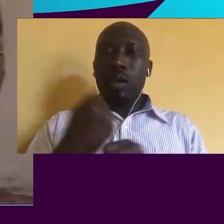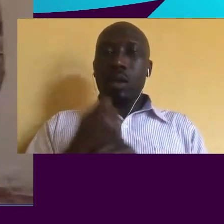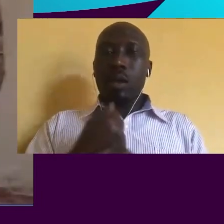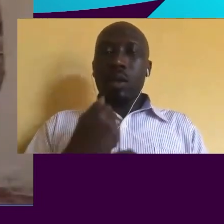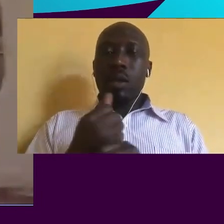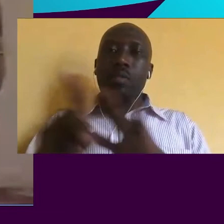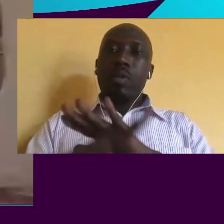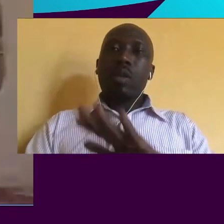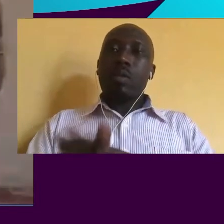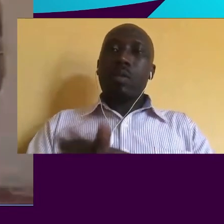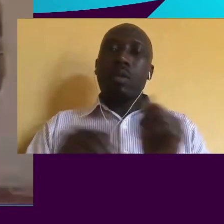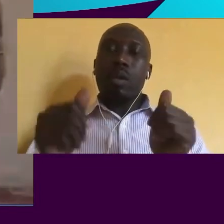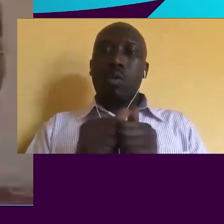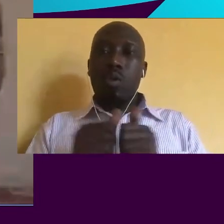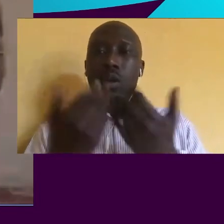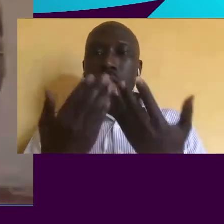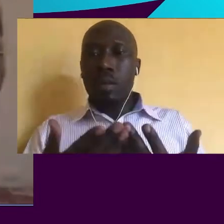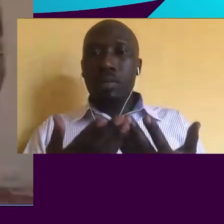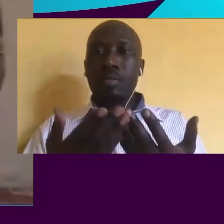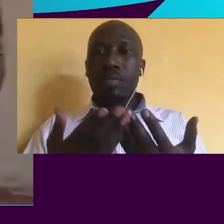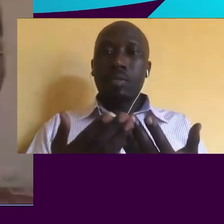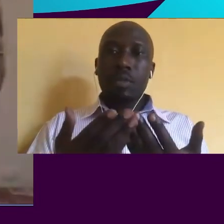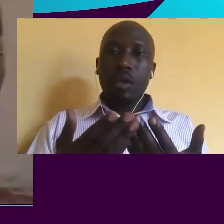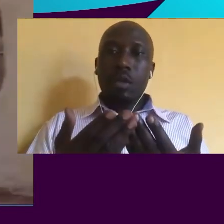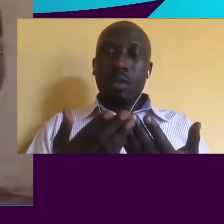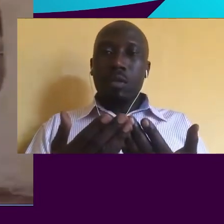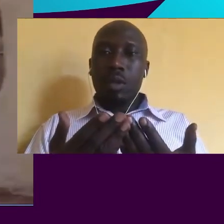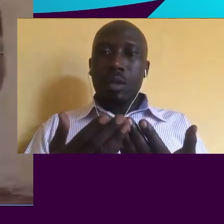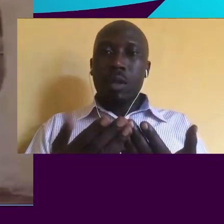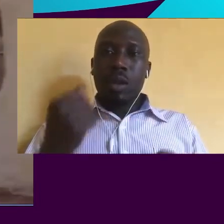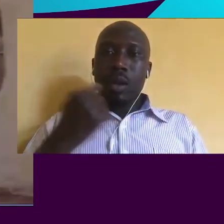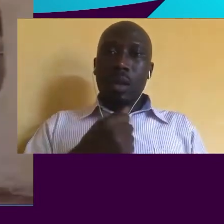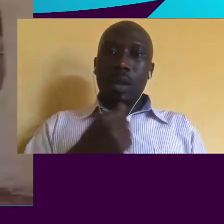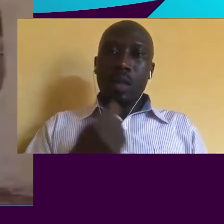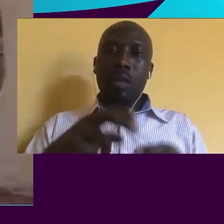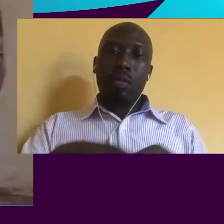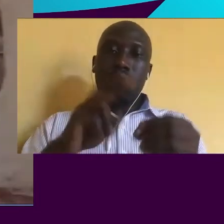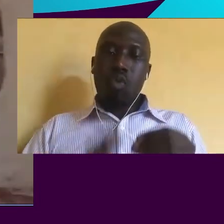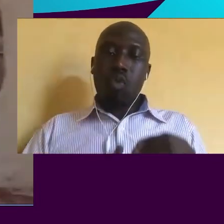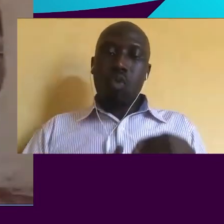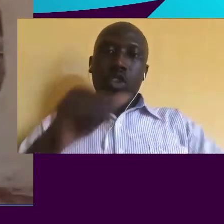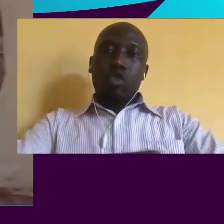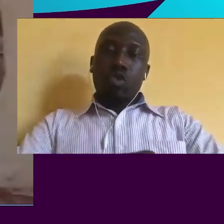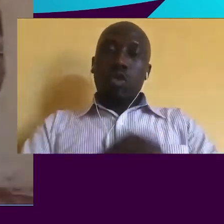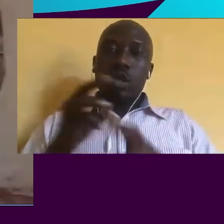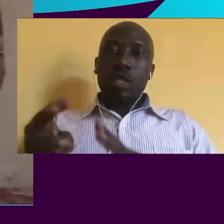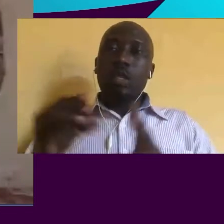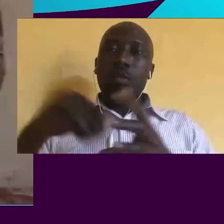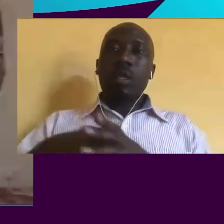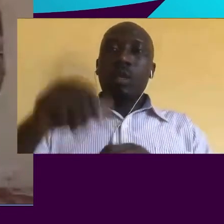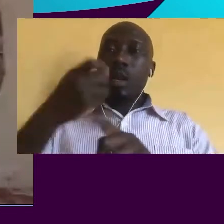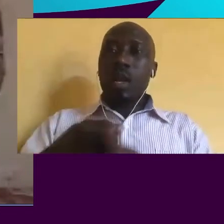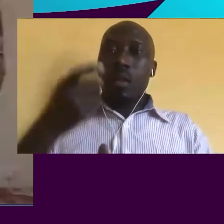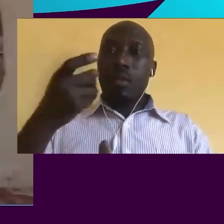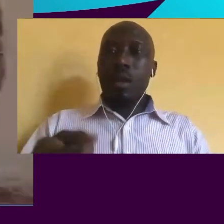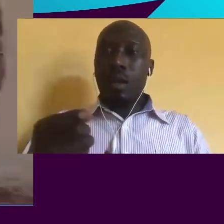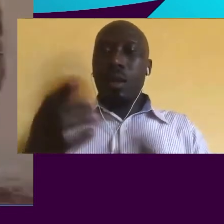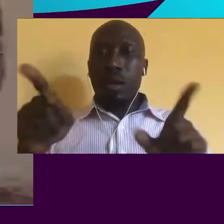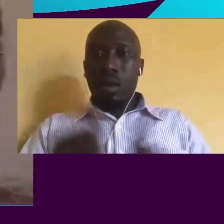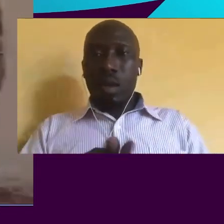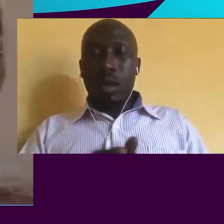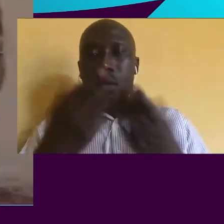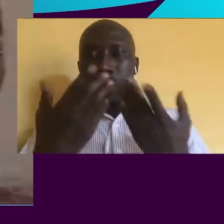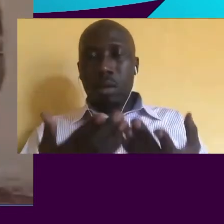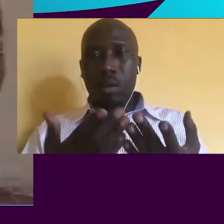refugee youth that are outside the school system here in Kampala. And rather than focusing on football